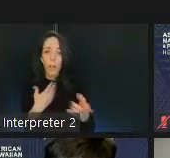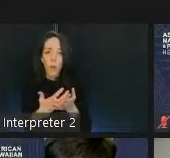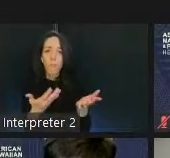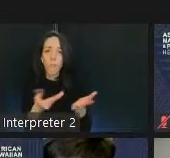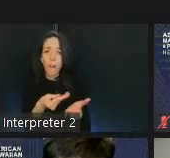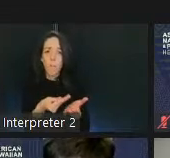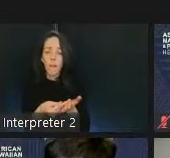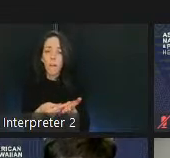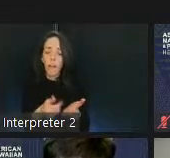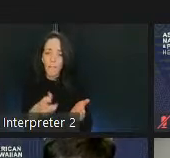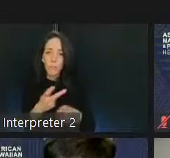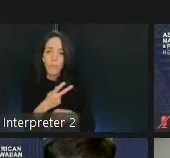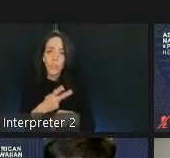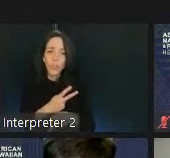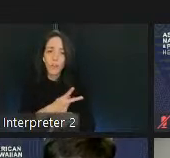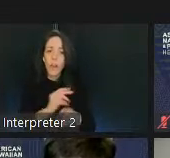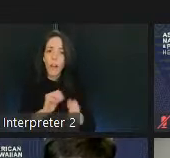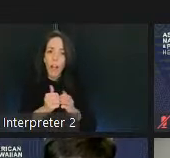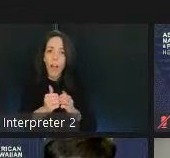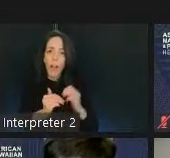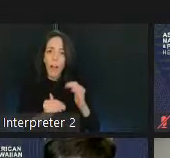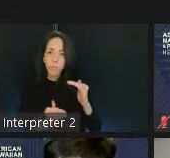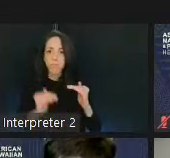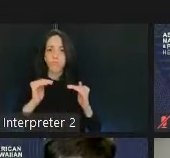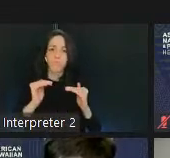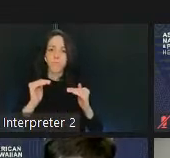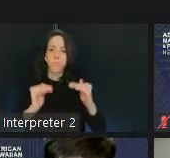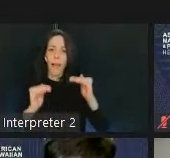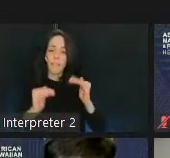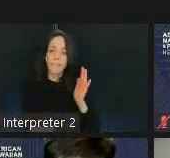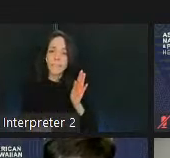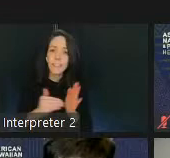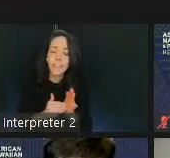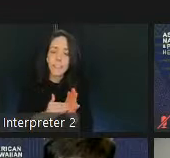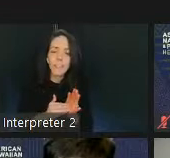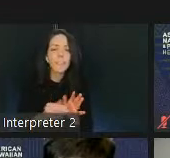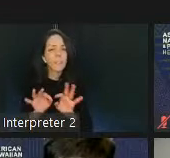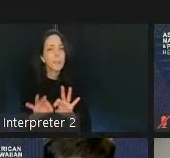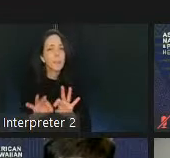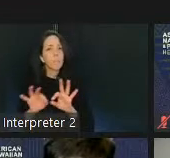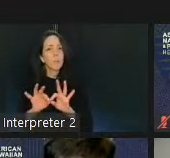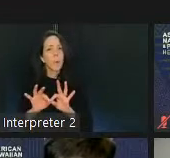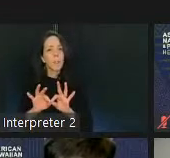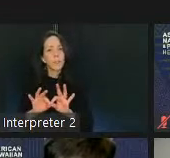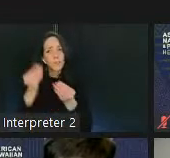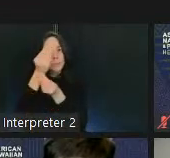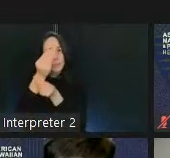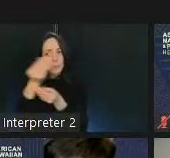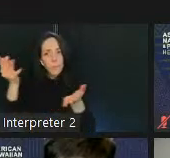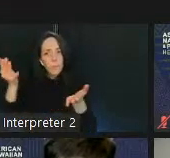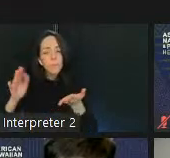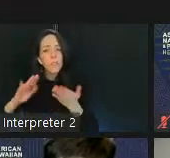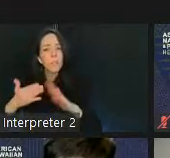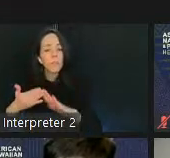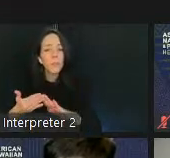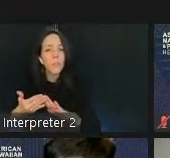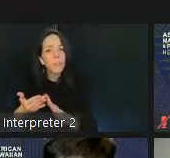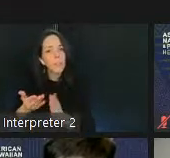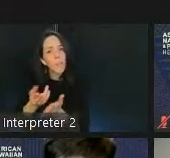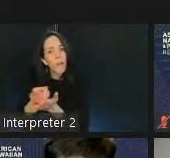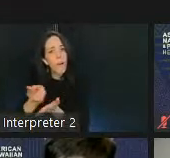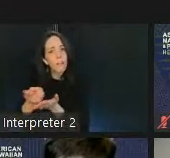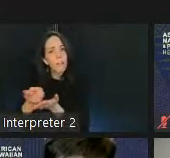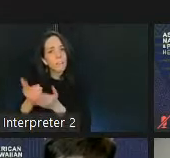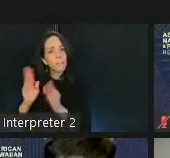fill. And so I think it's important that we also communicate a message to the constituents of Washington